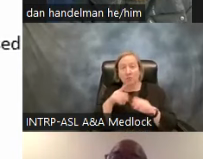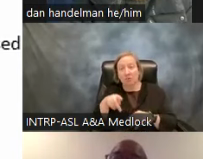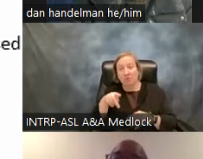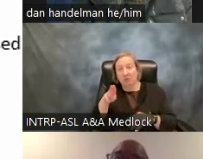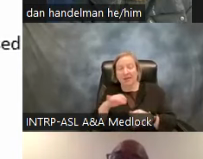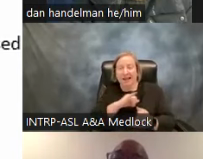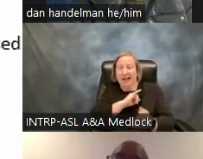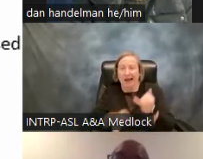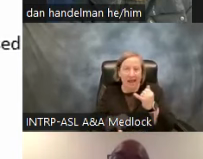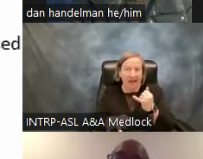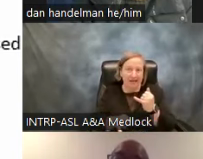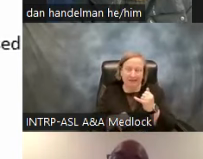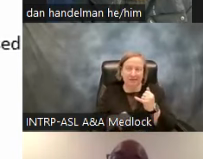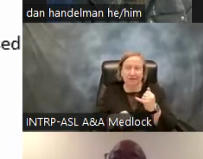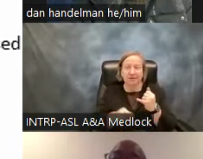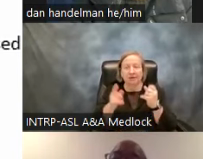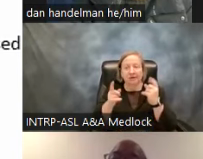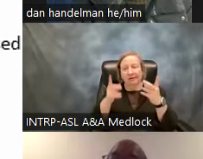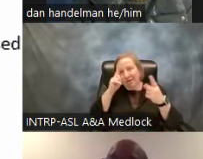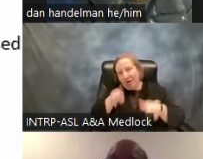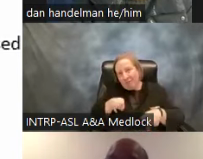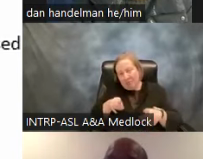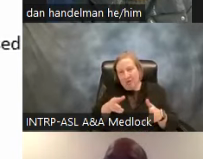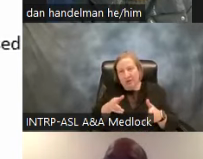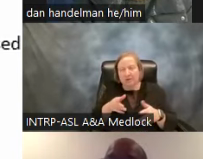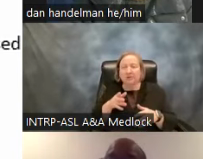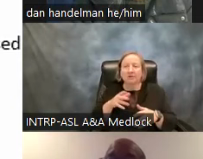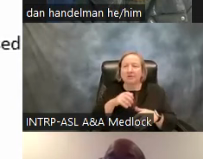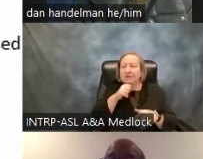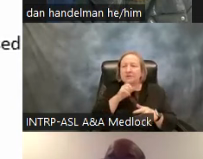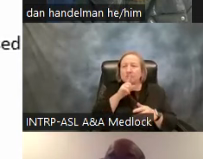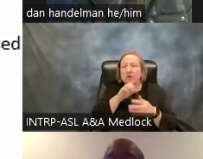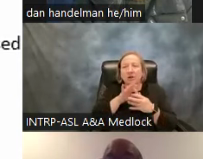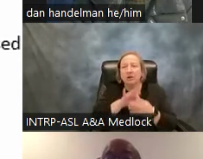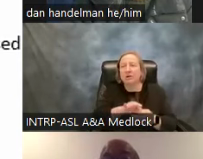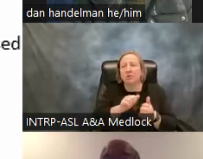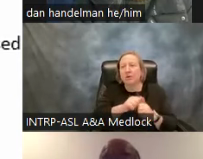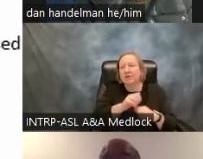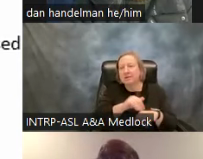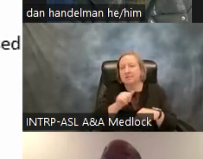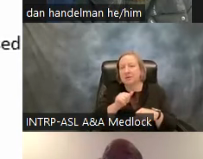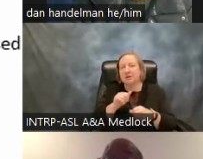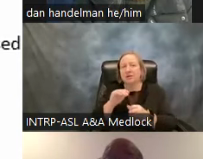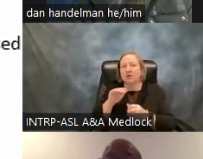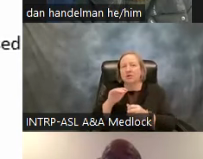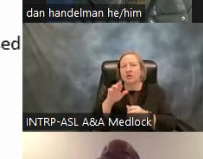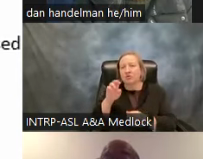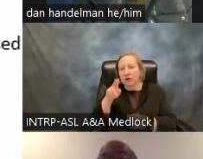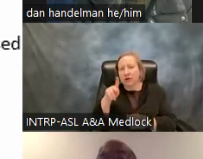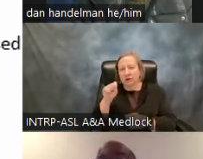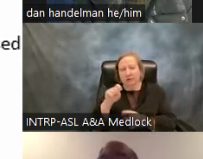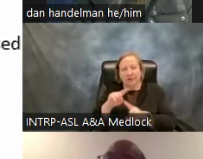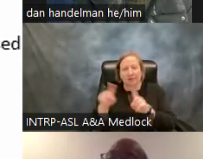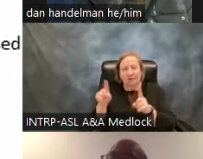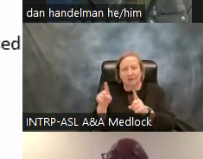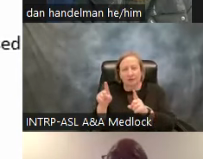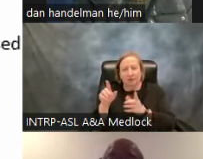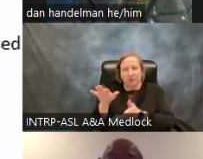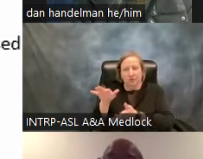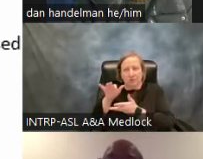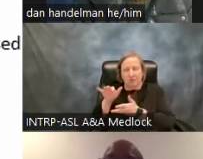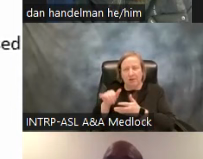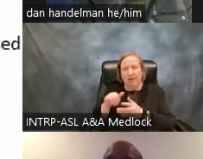ditch effort or a compromise. Now, it doesn't necessarily pertain to subpoenaing bureau records, which I think is a point of discussion, but that's kind of how we got